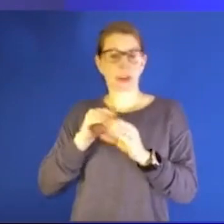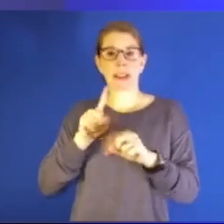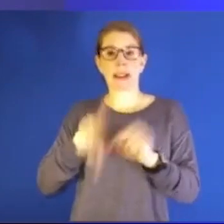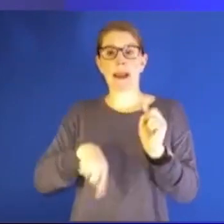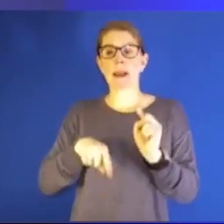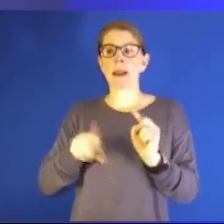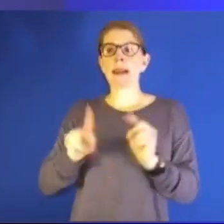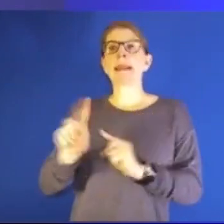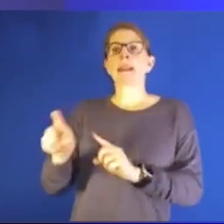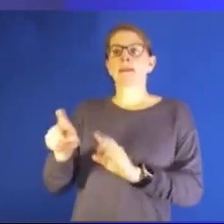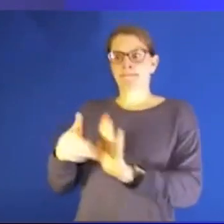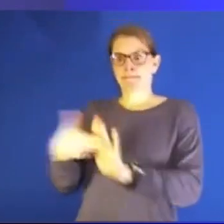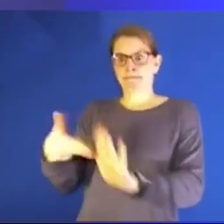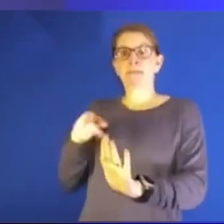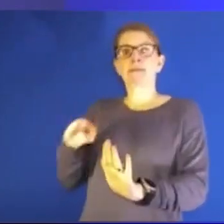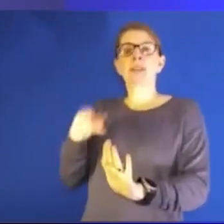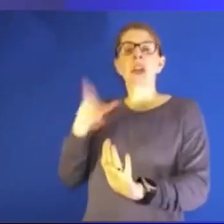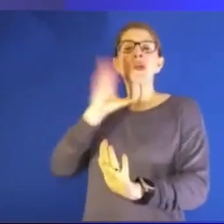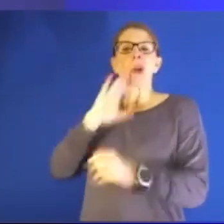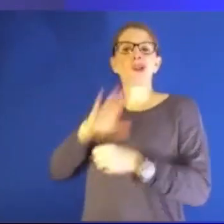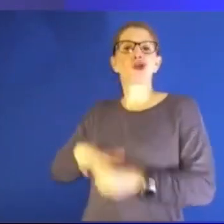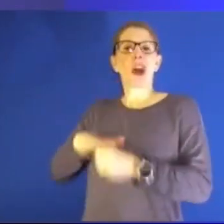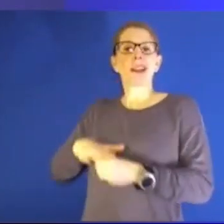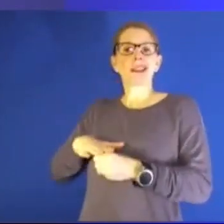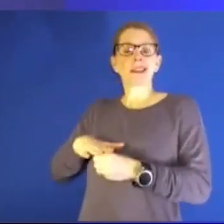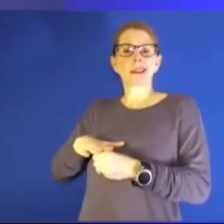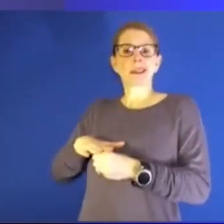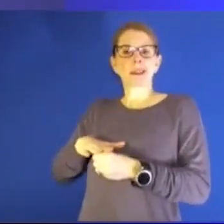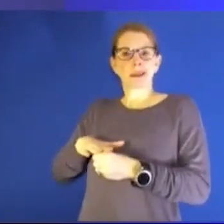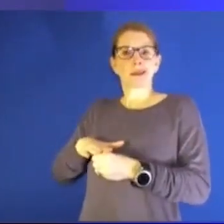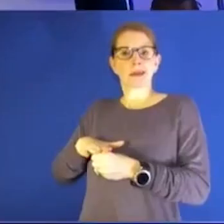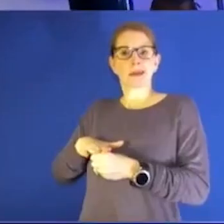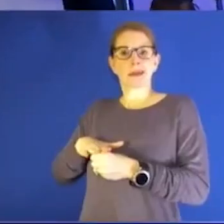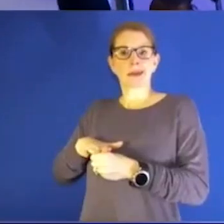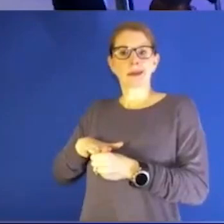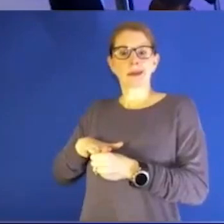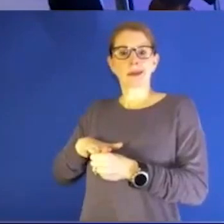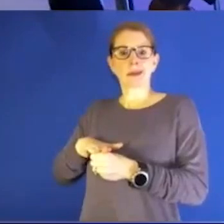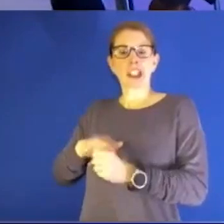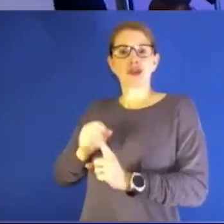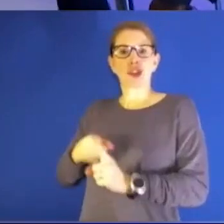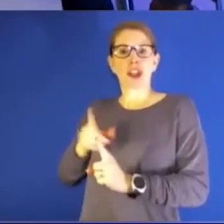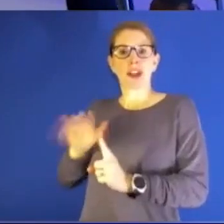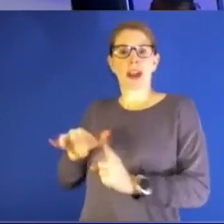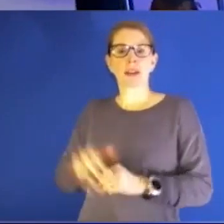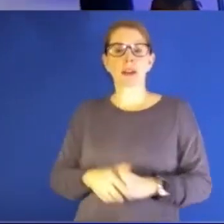of stress cardiomyopathy. So they present very similar. And certainly broken heart